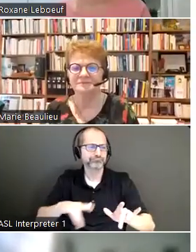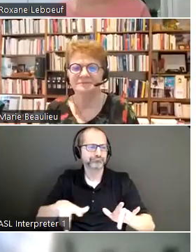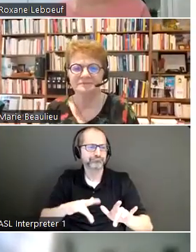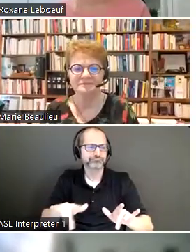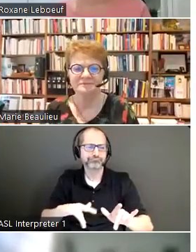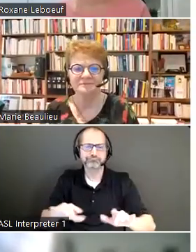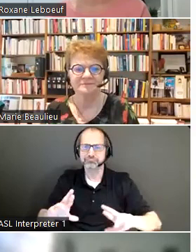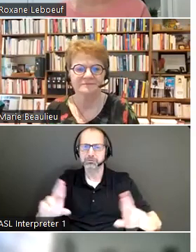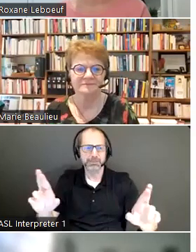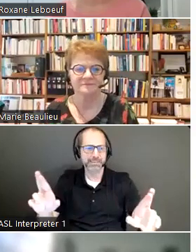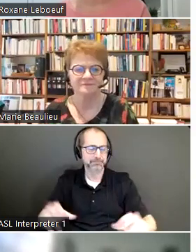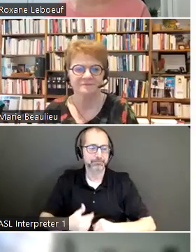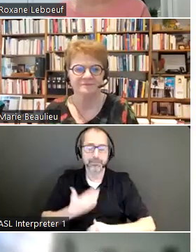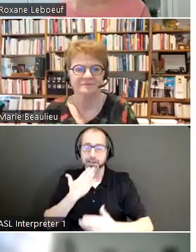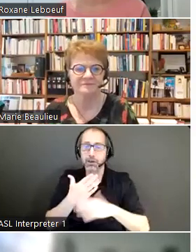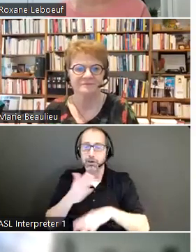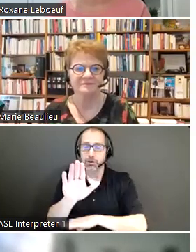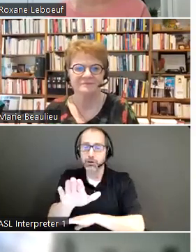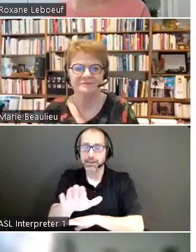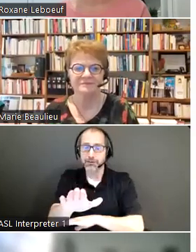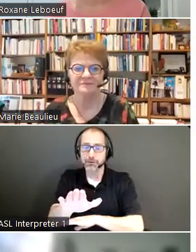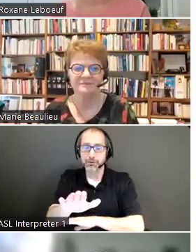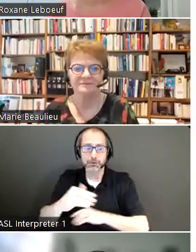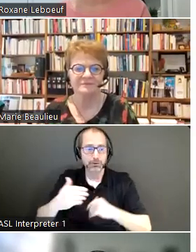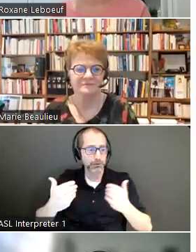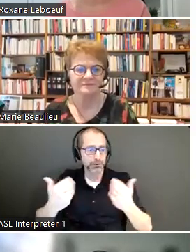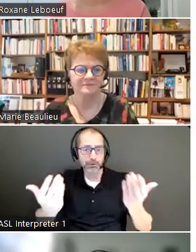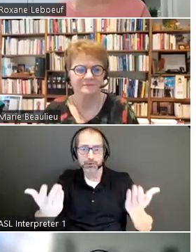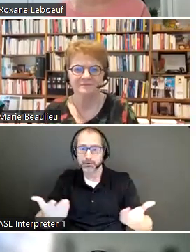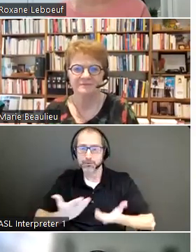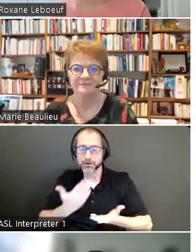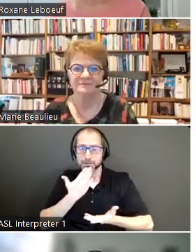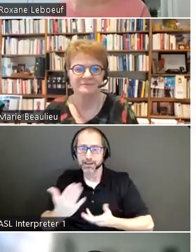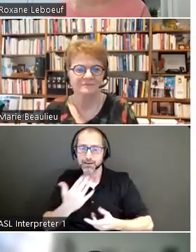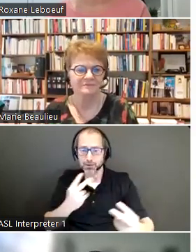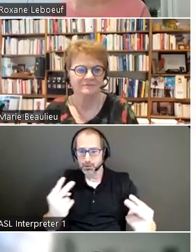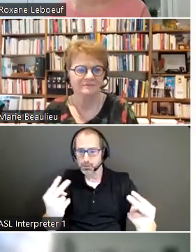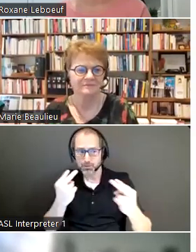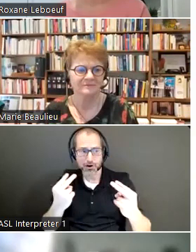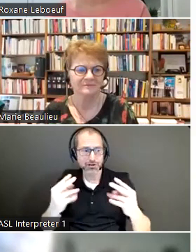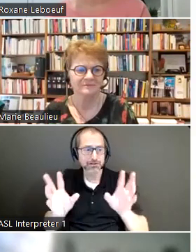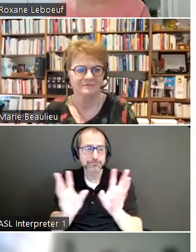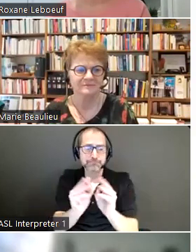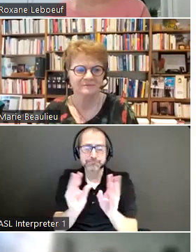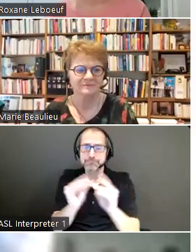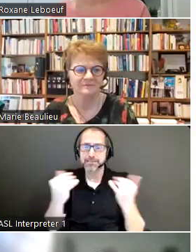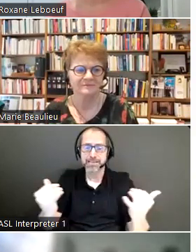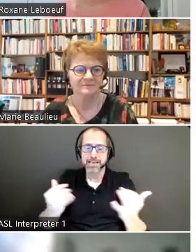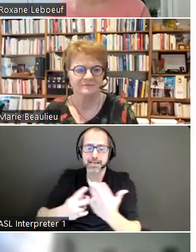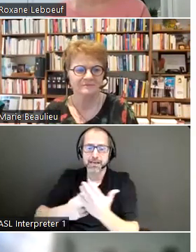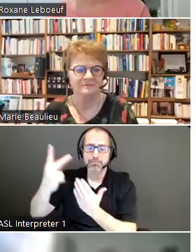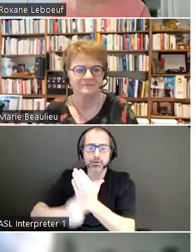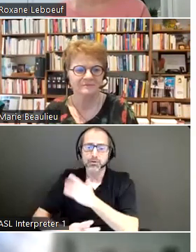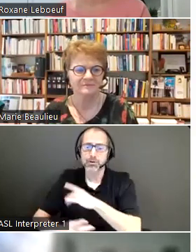So good afternoon, everyone. Thank you for joining our webinar this afternoon on the program Gift in Residence,